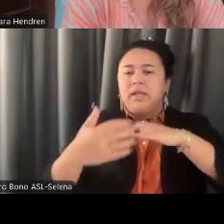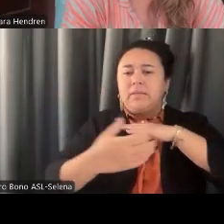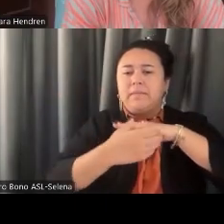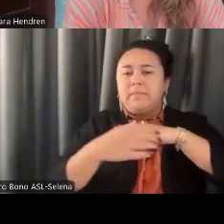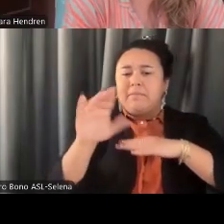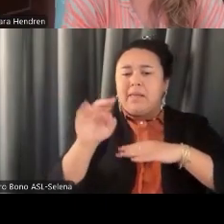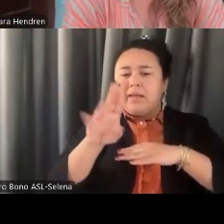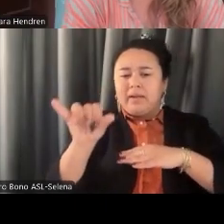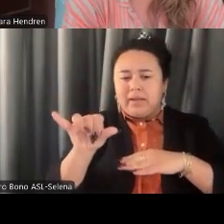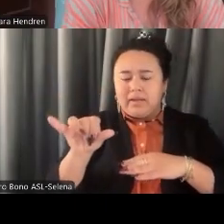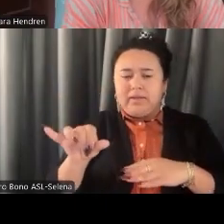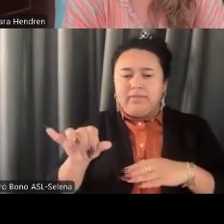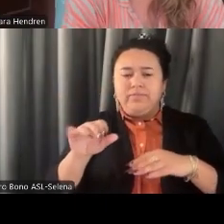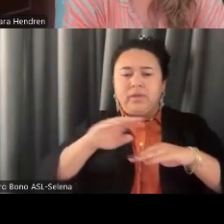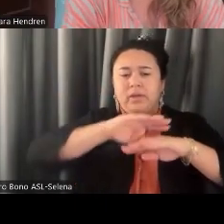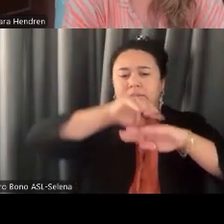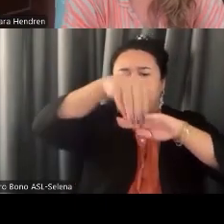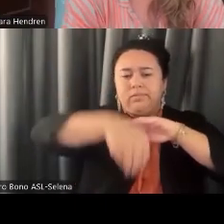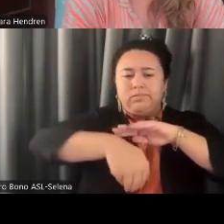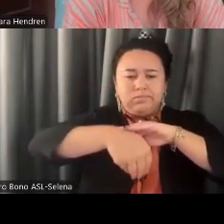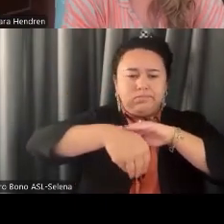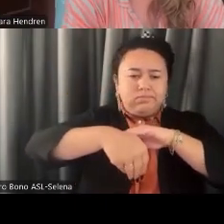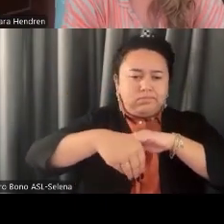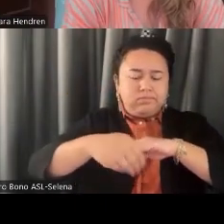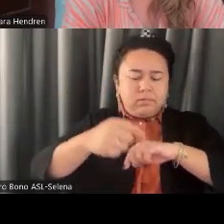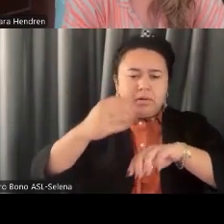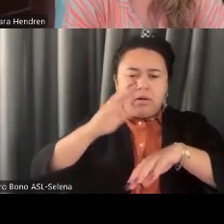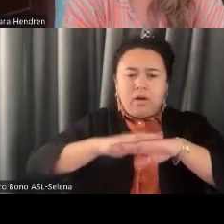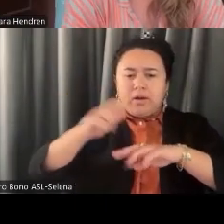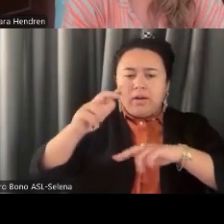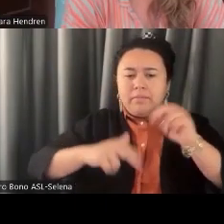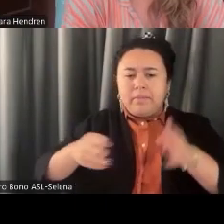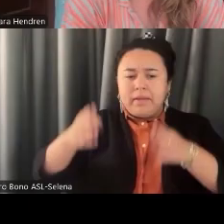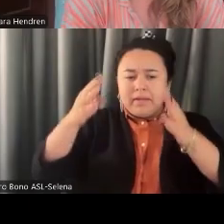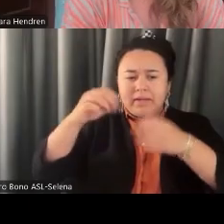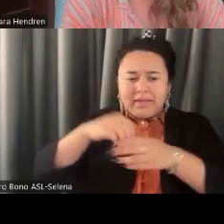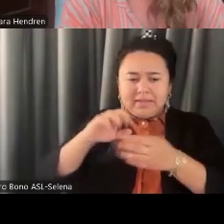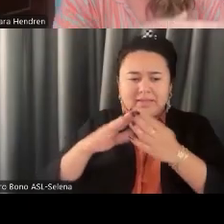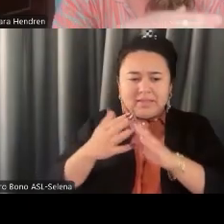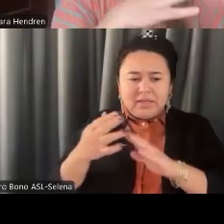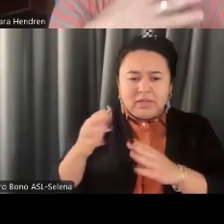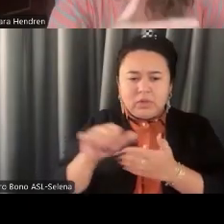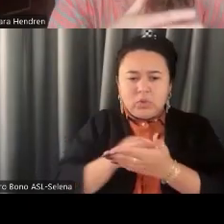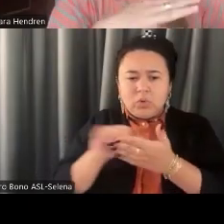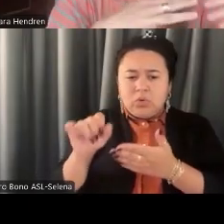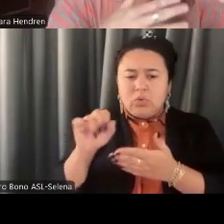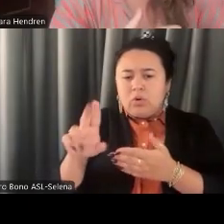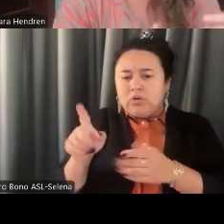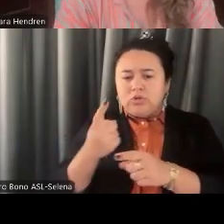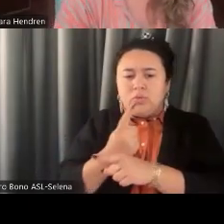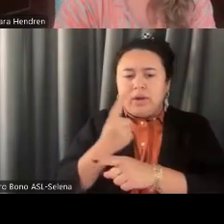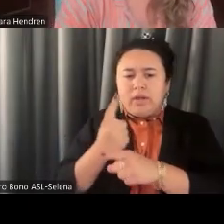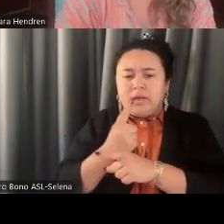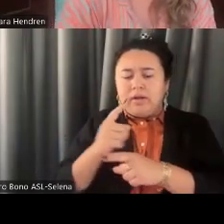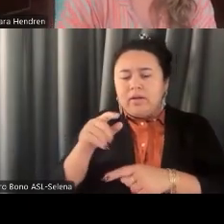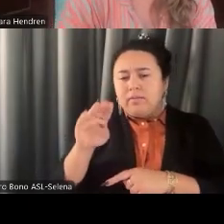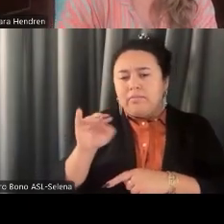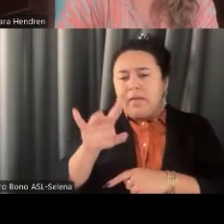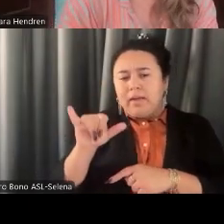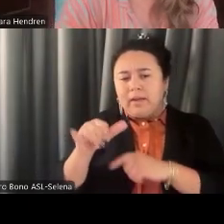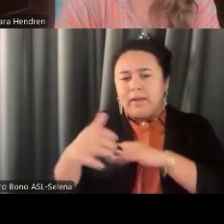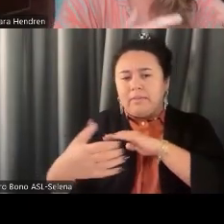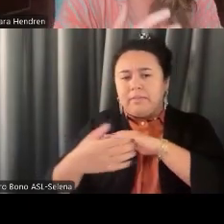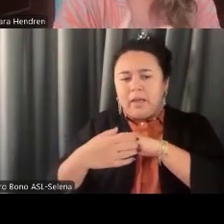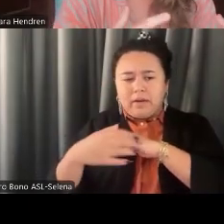hanging over the kind of top railing of a building in the city in New York, or they could hang over just a regular old balcony on an apartment